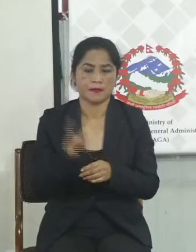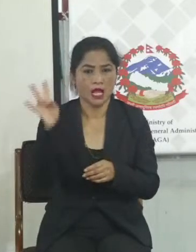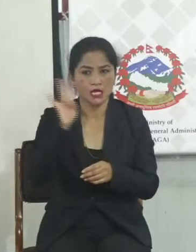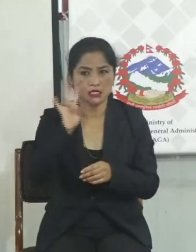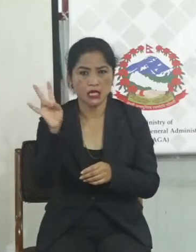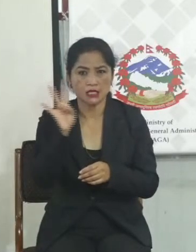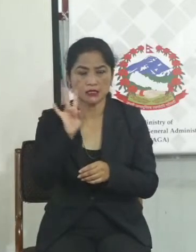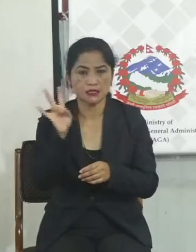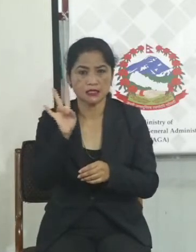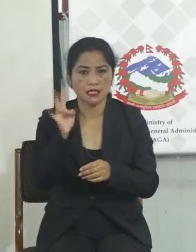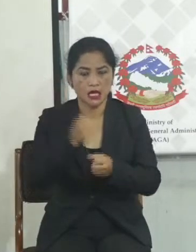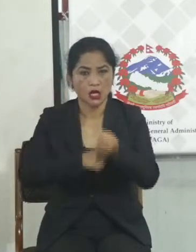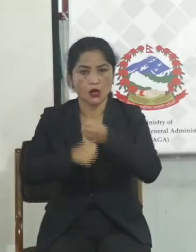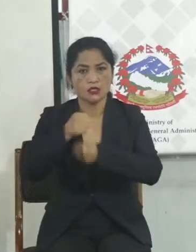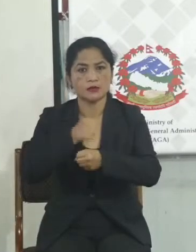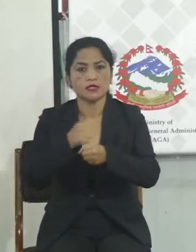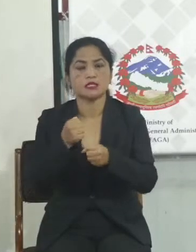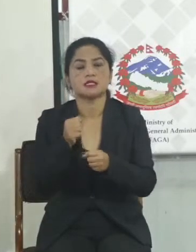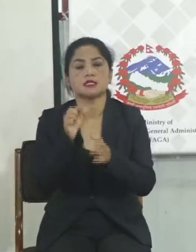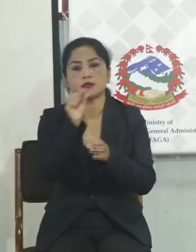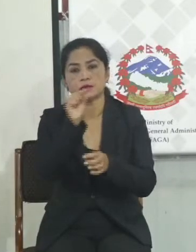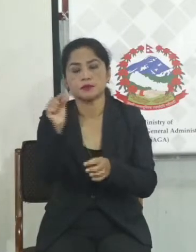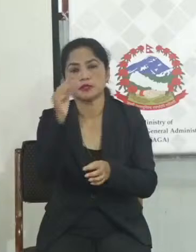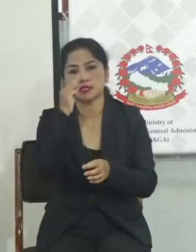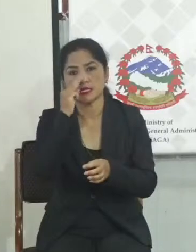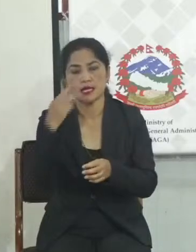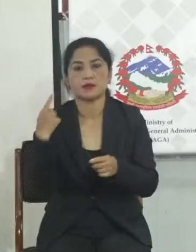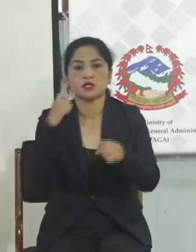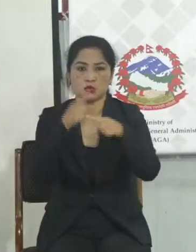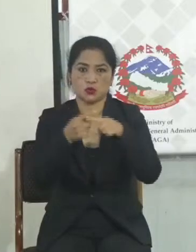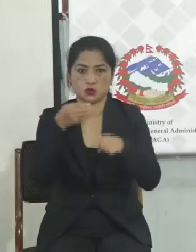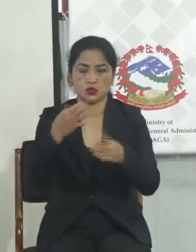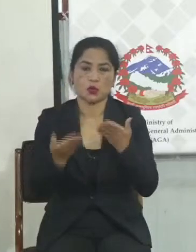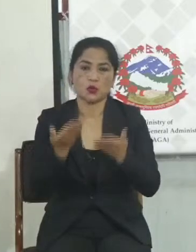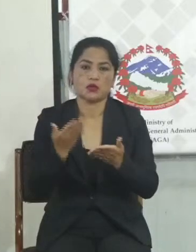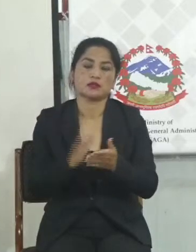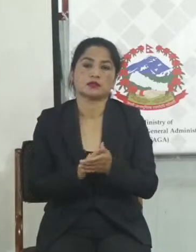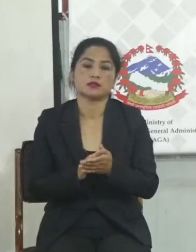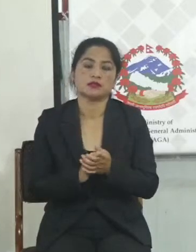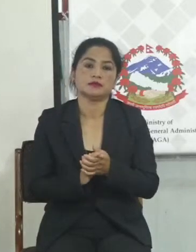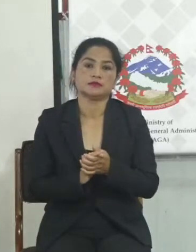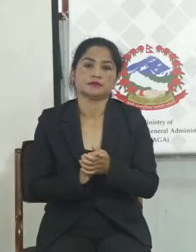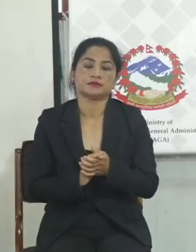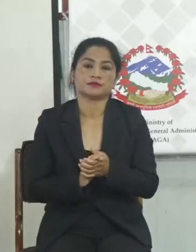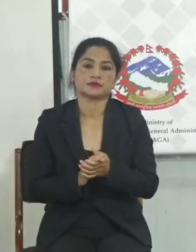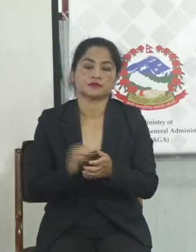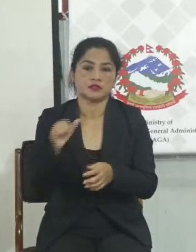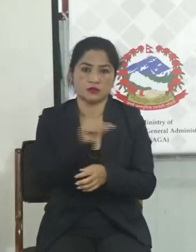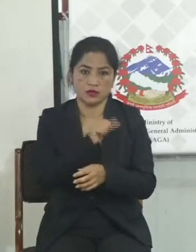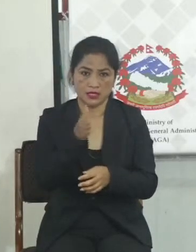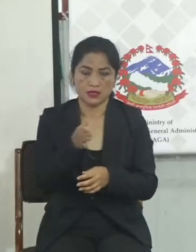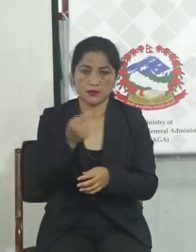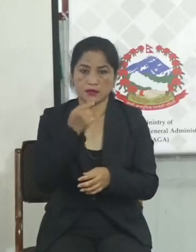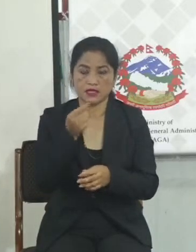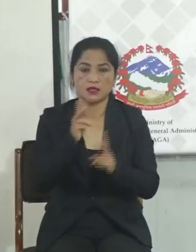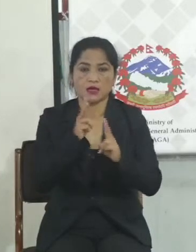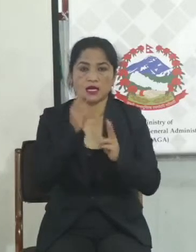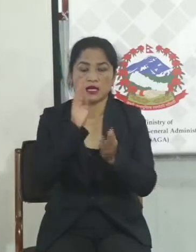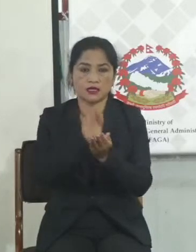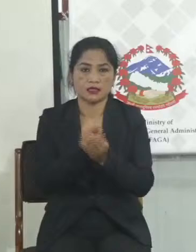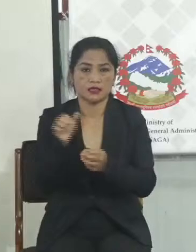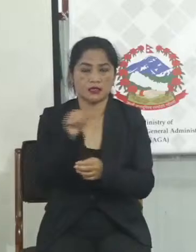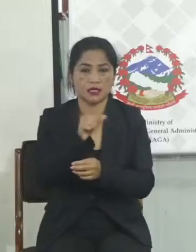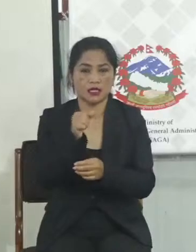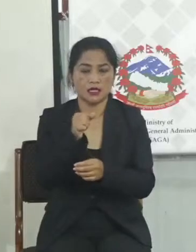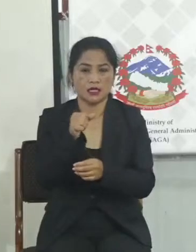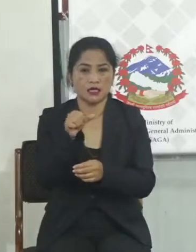that. So Dr. Thapalia, Tulsi Thapalia. So I would like to invite you, Dr. Thapalia, I would like to invite